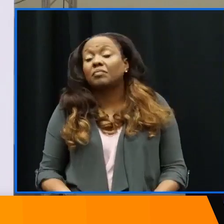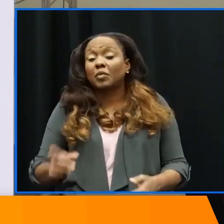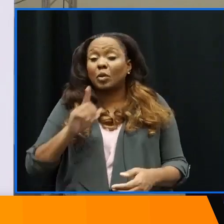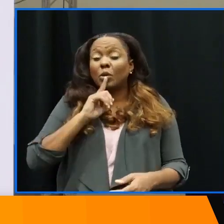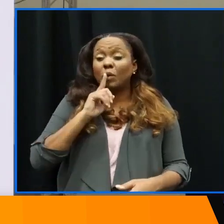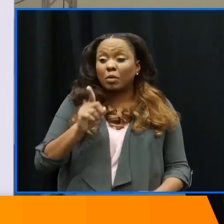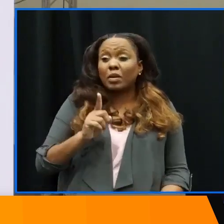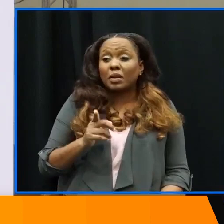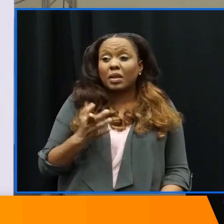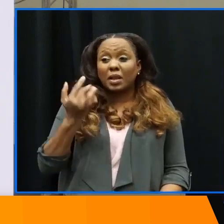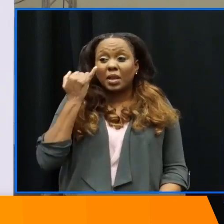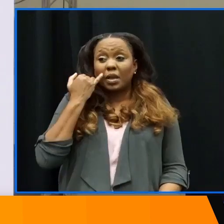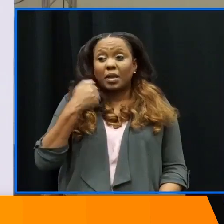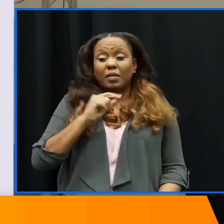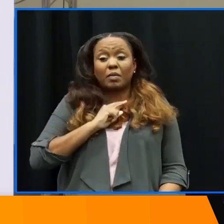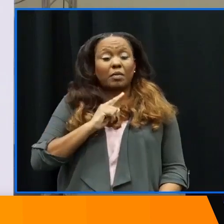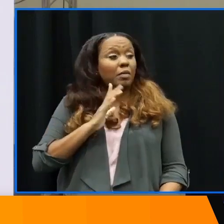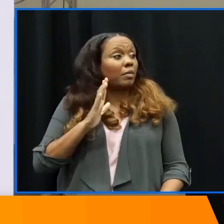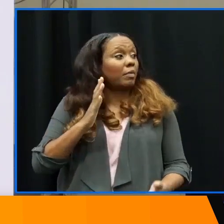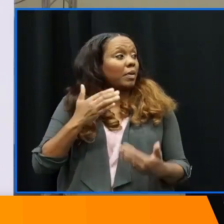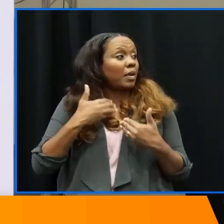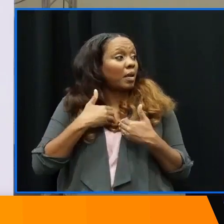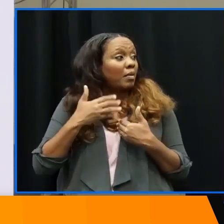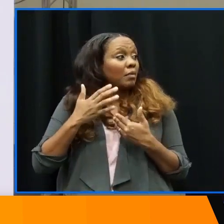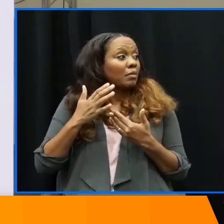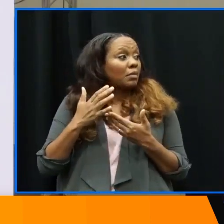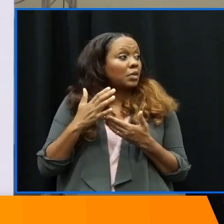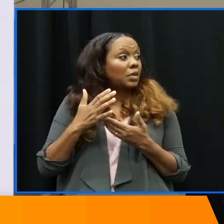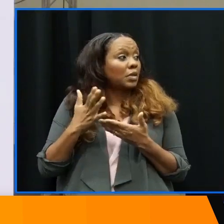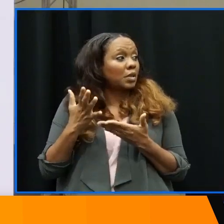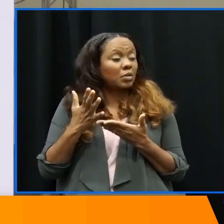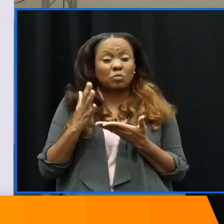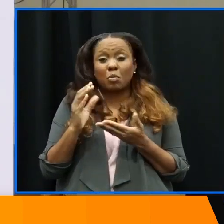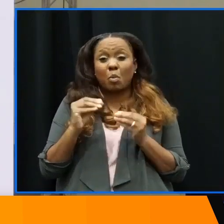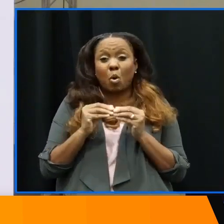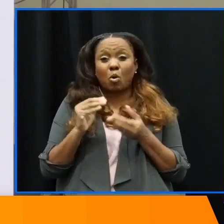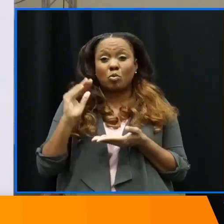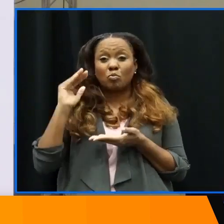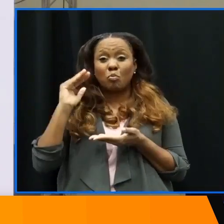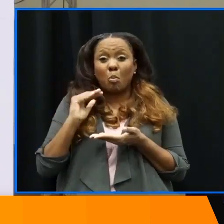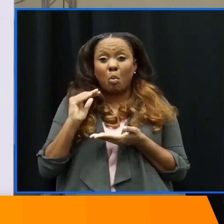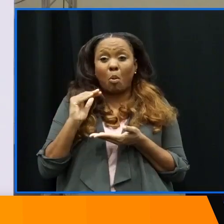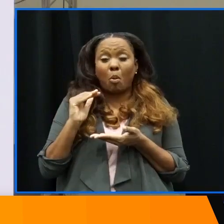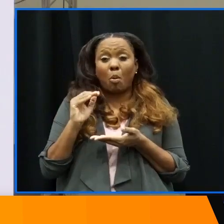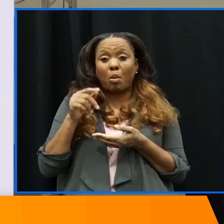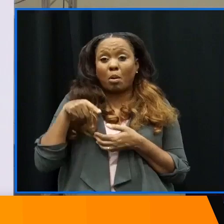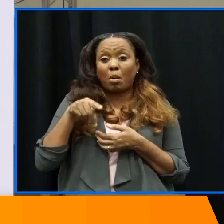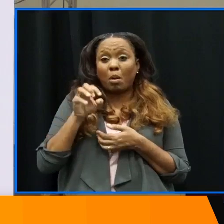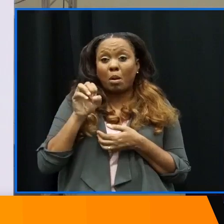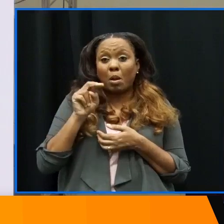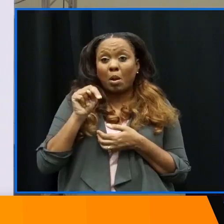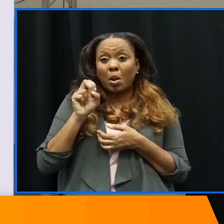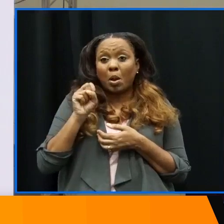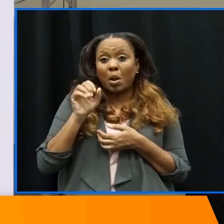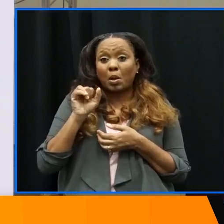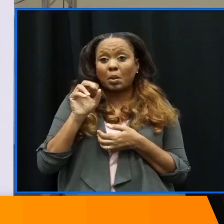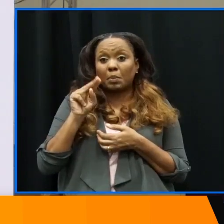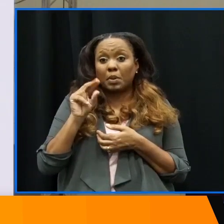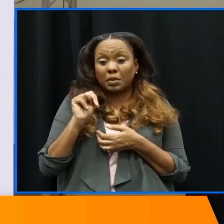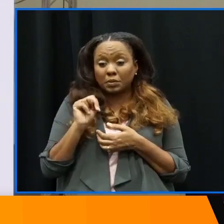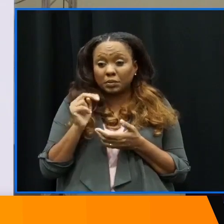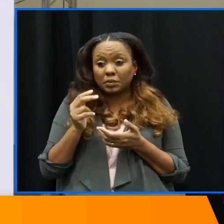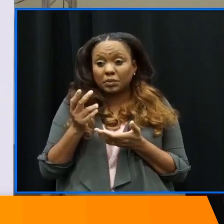costs over the future the one way we have to do it is to reduce the average pension that you know every